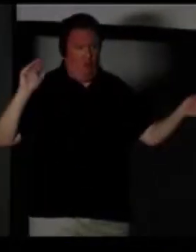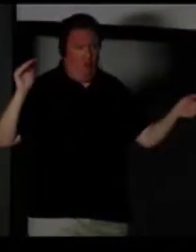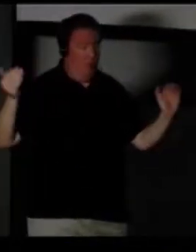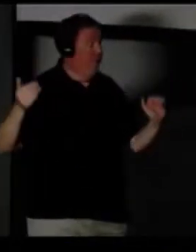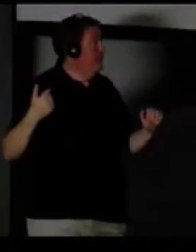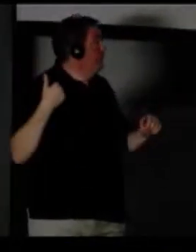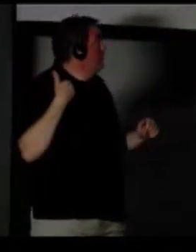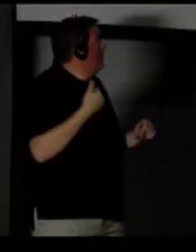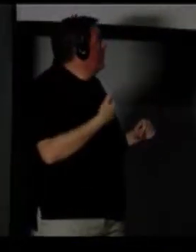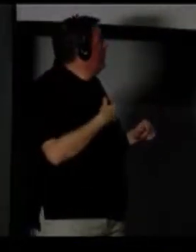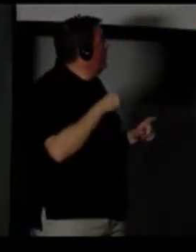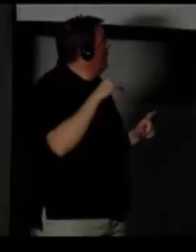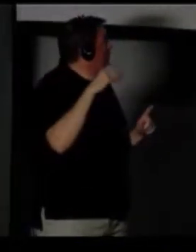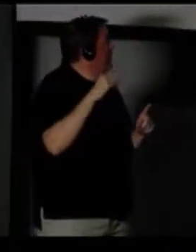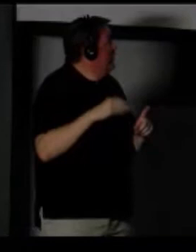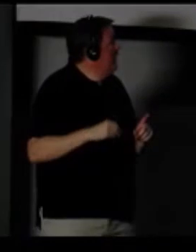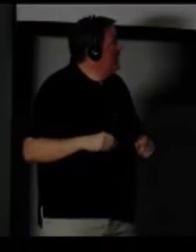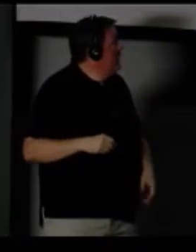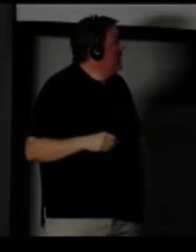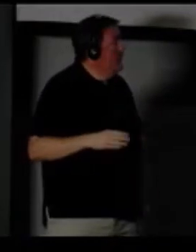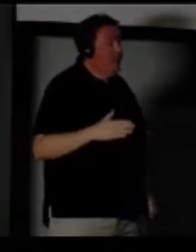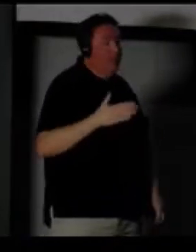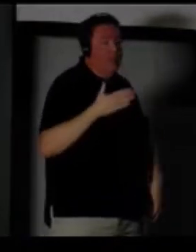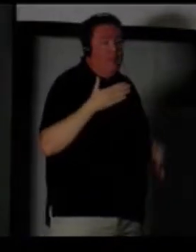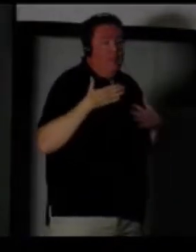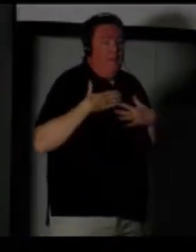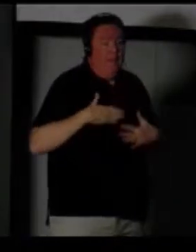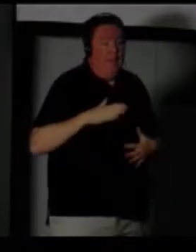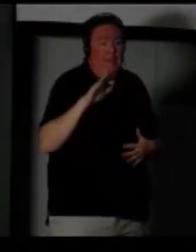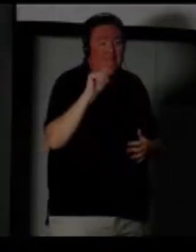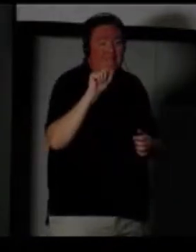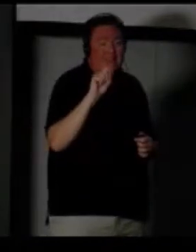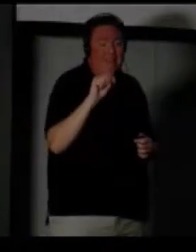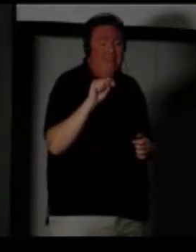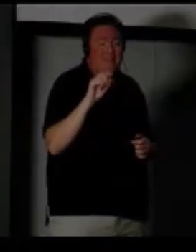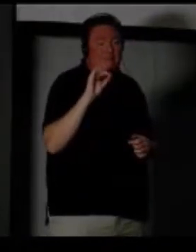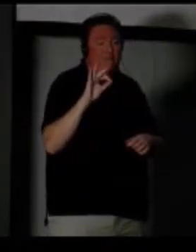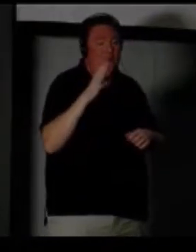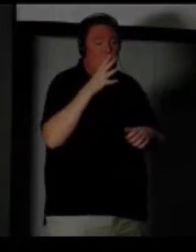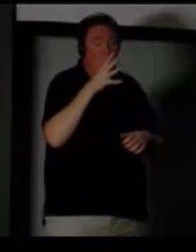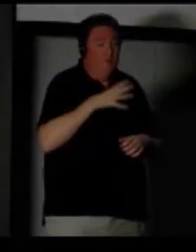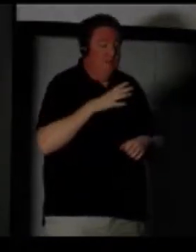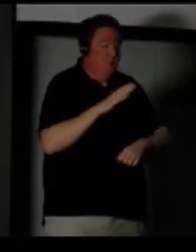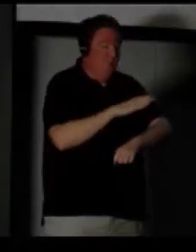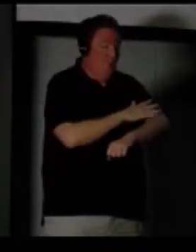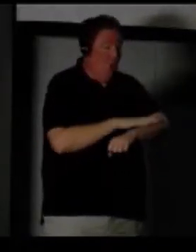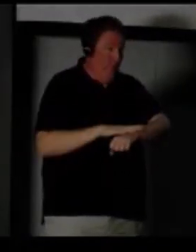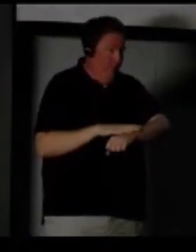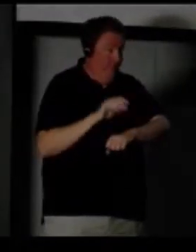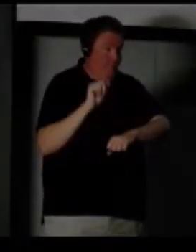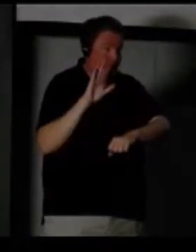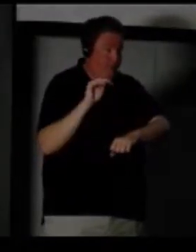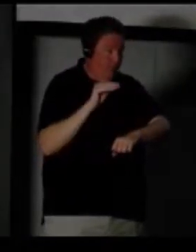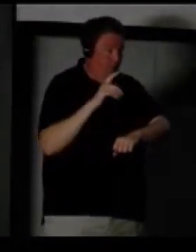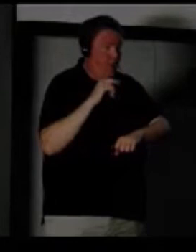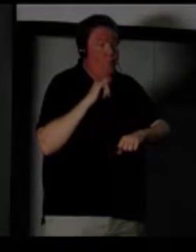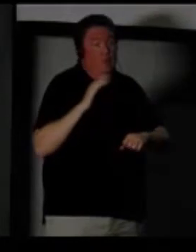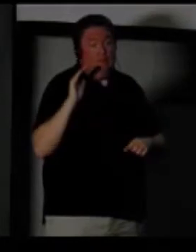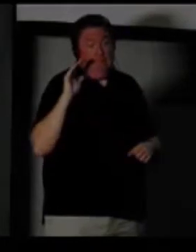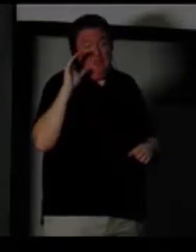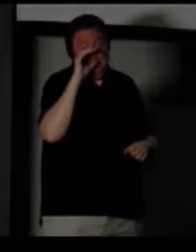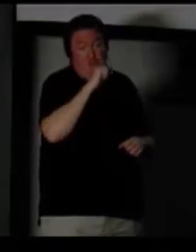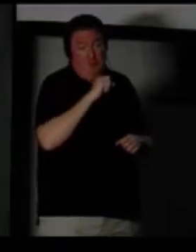the bizarre body cast, a life cast of a woman's arm, a woman who presumably served